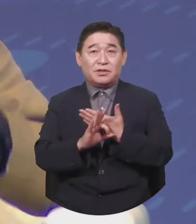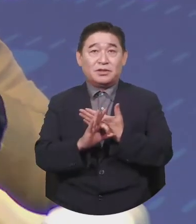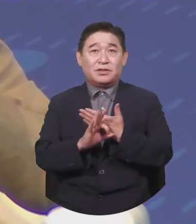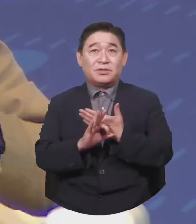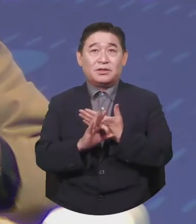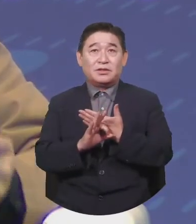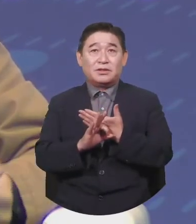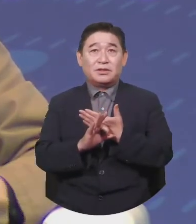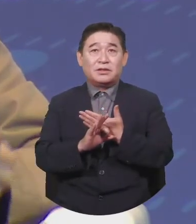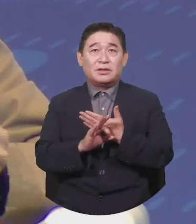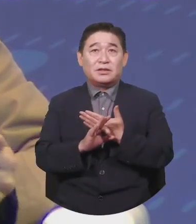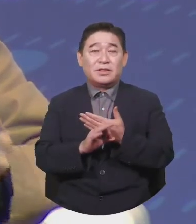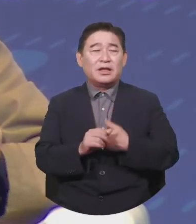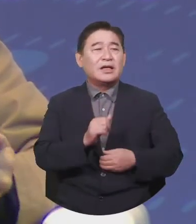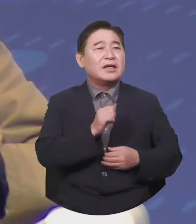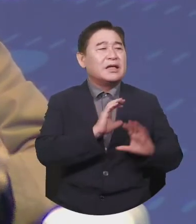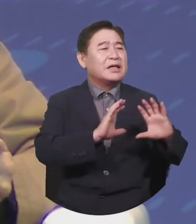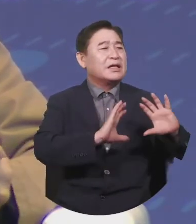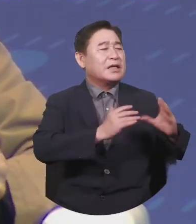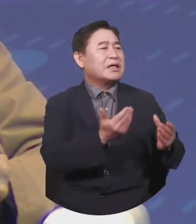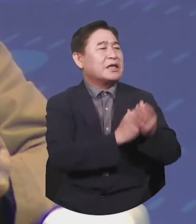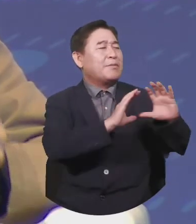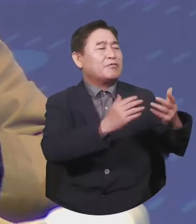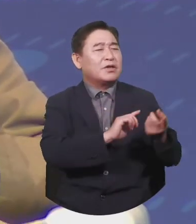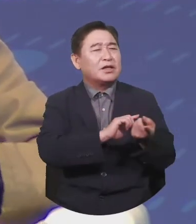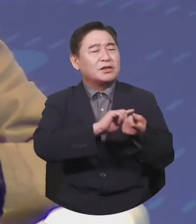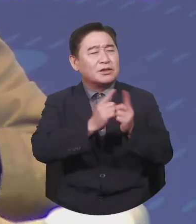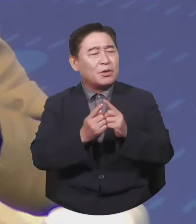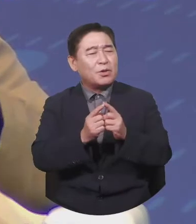be formalized like a traditional donor?